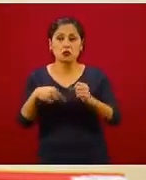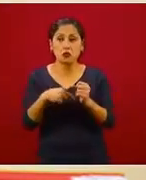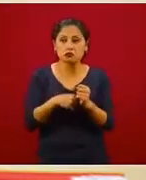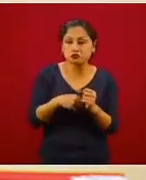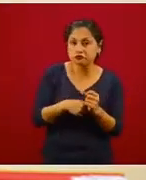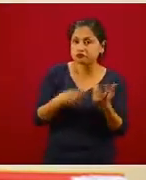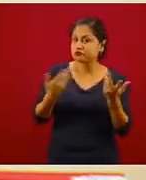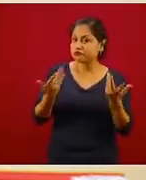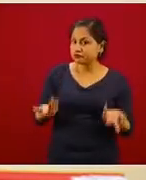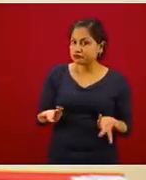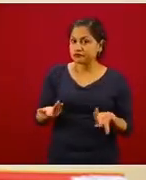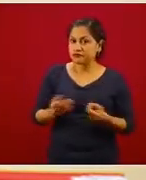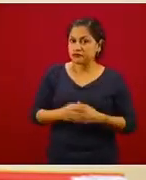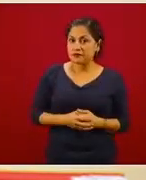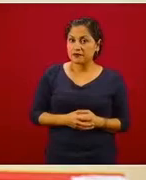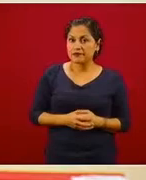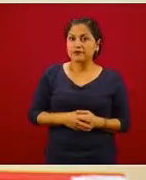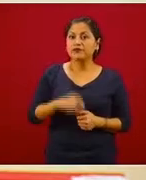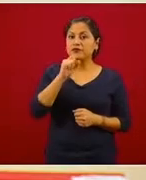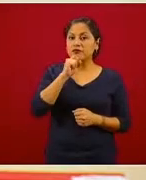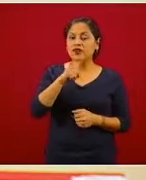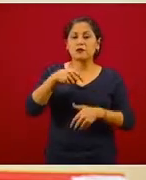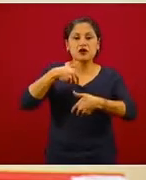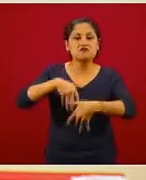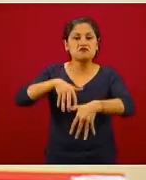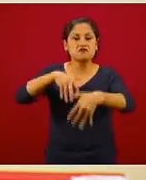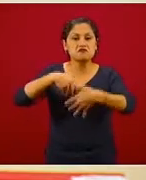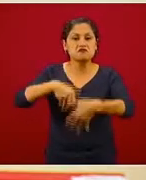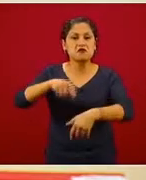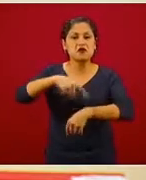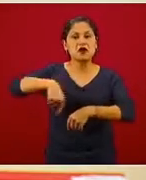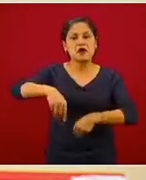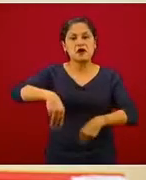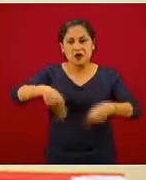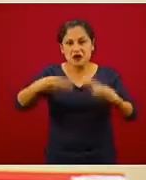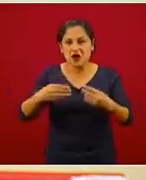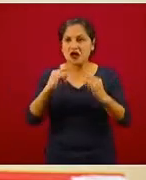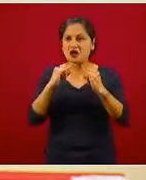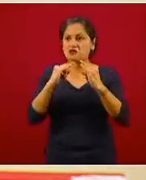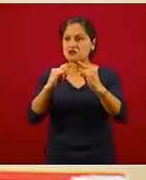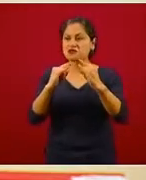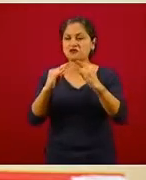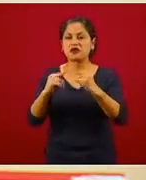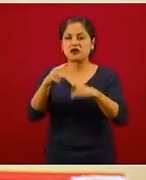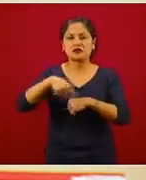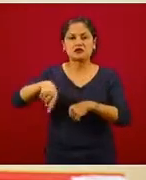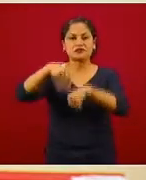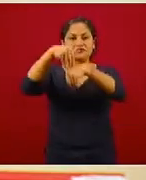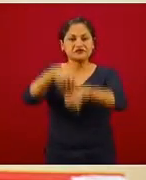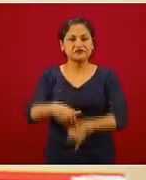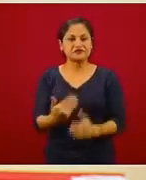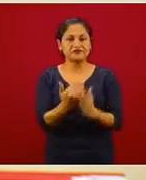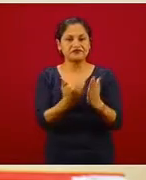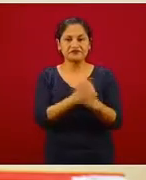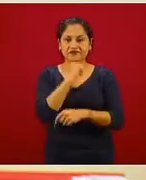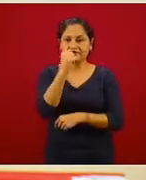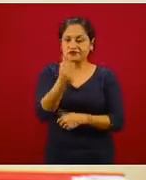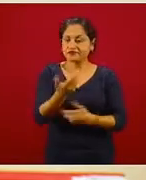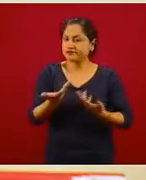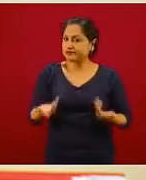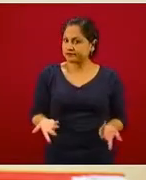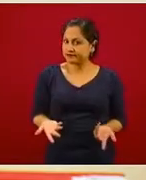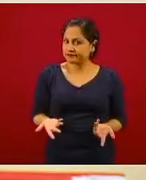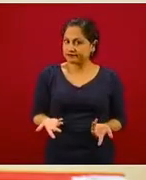people still won't understand about this. We're still having a lot of people going out in the public